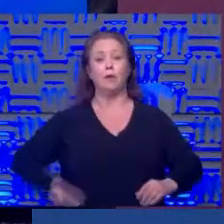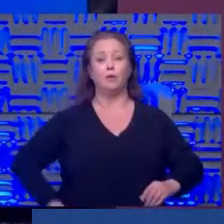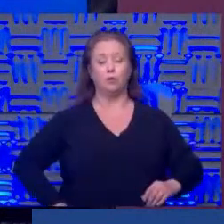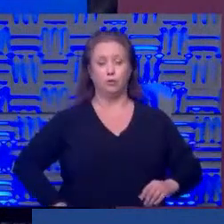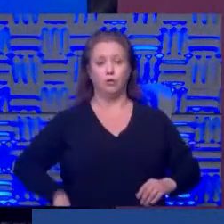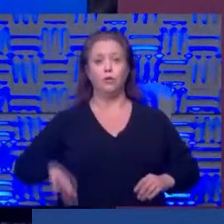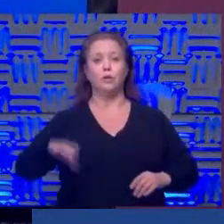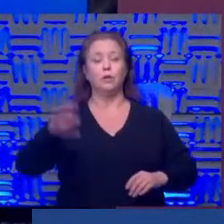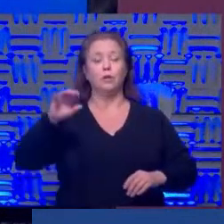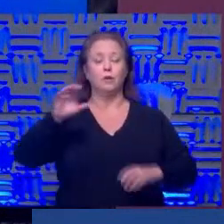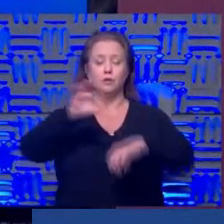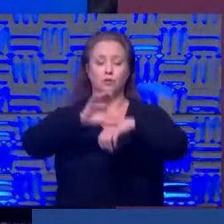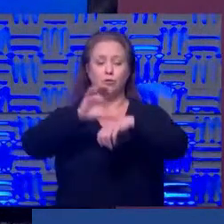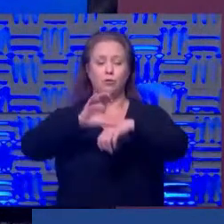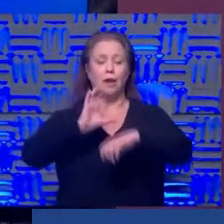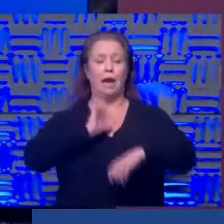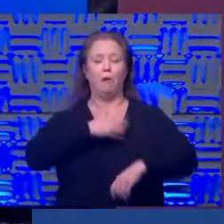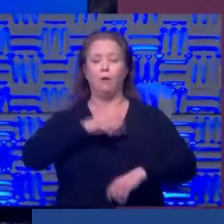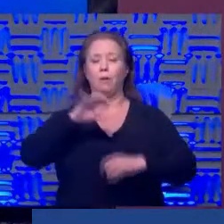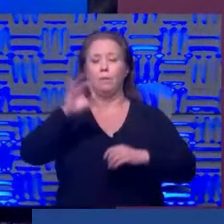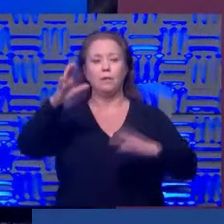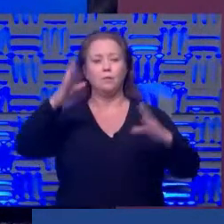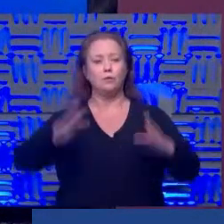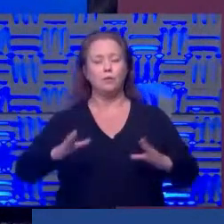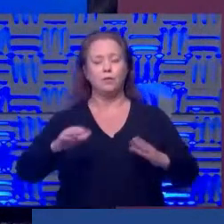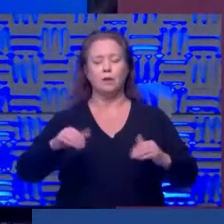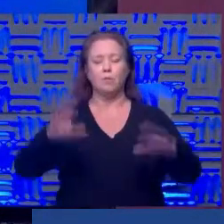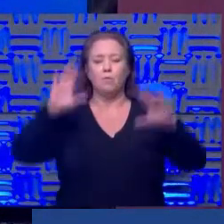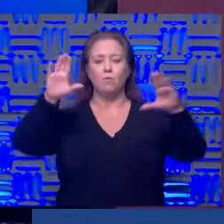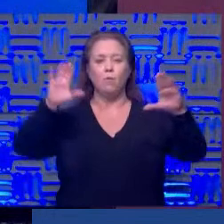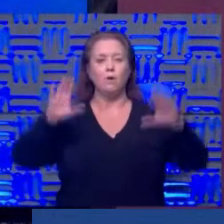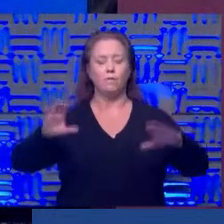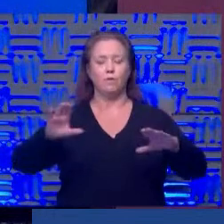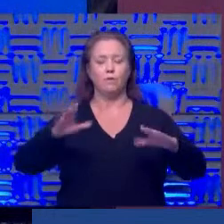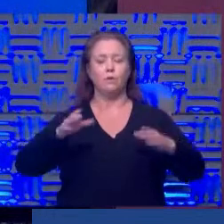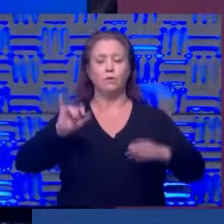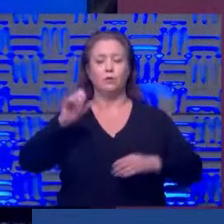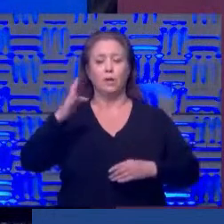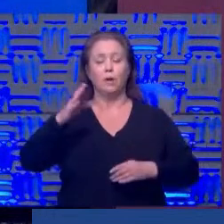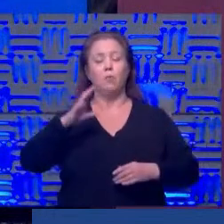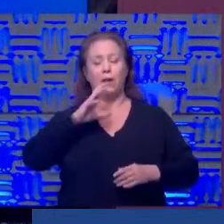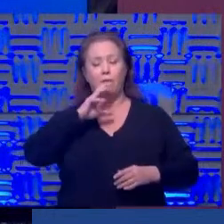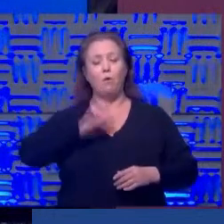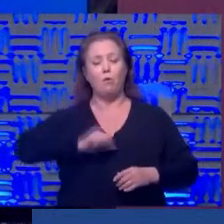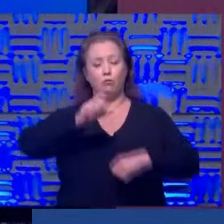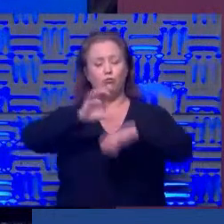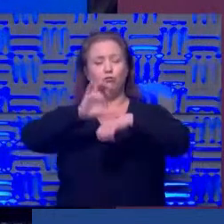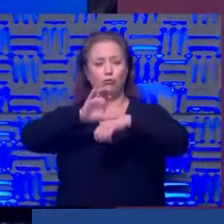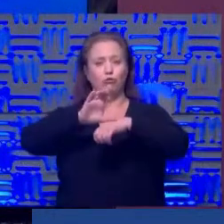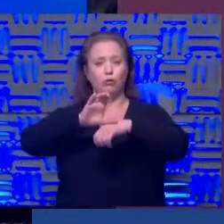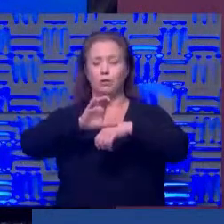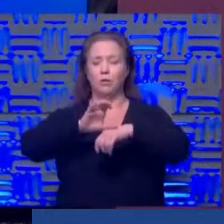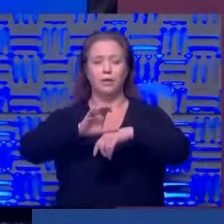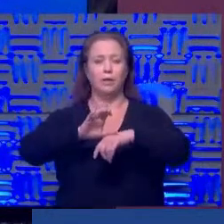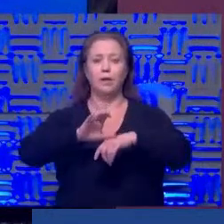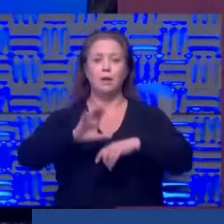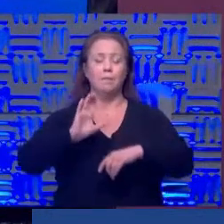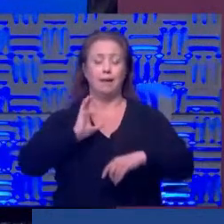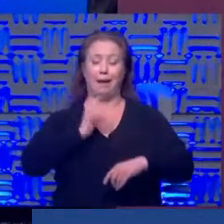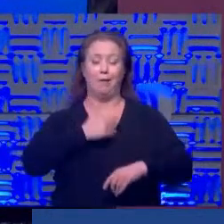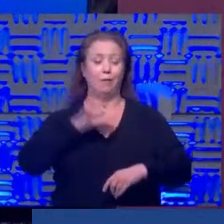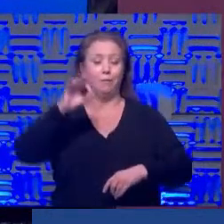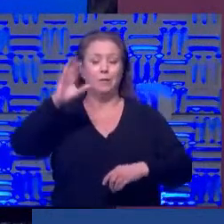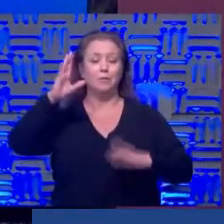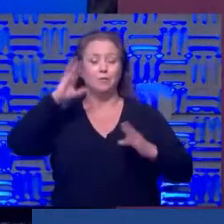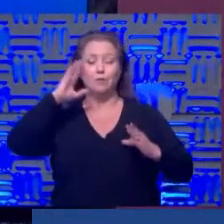Stice, our minister, does a great job. We're still in Zoom church. We have a little bit older congregation, and you know what? It's not right to bring them back